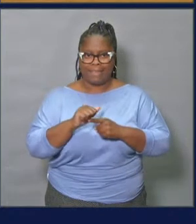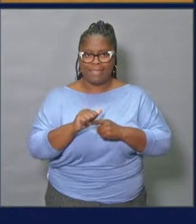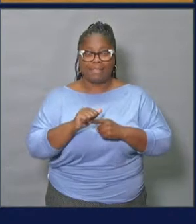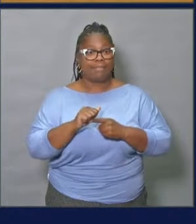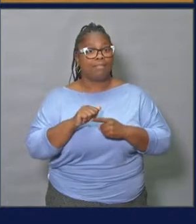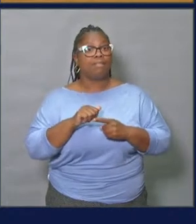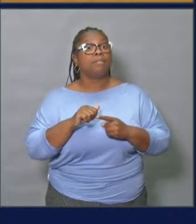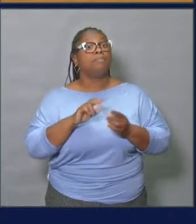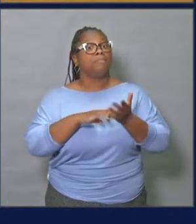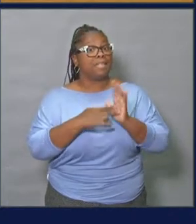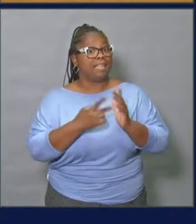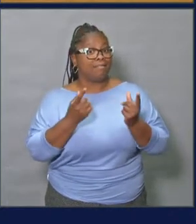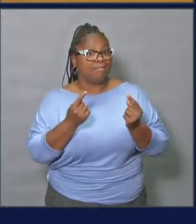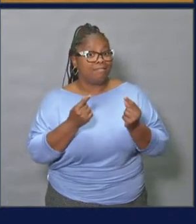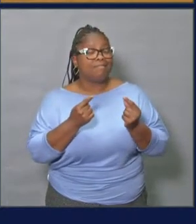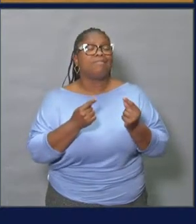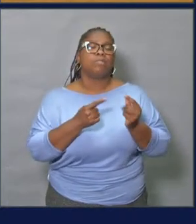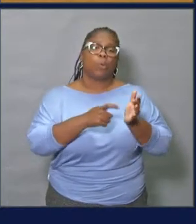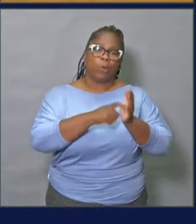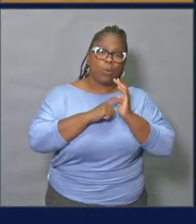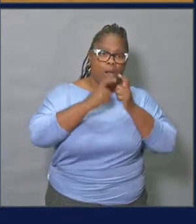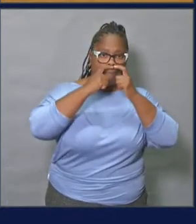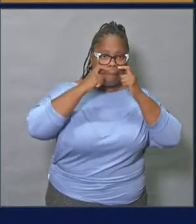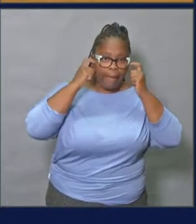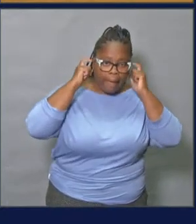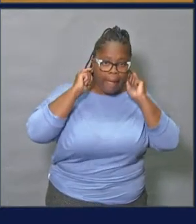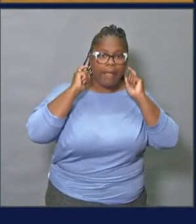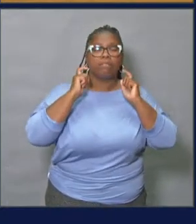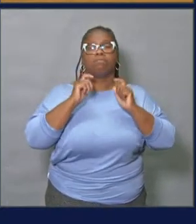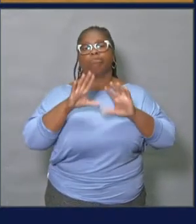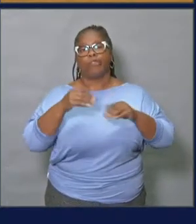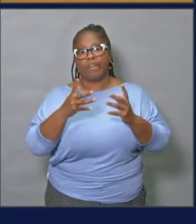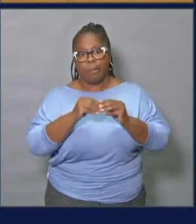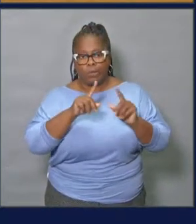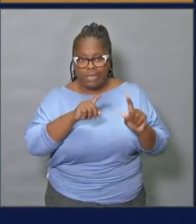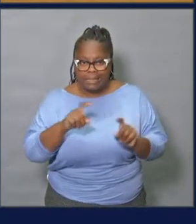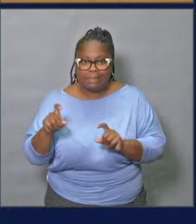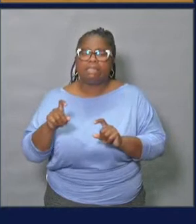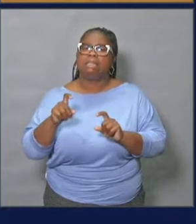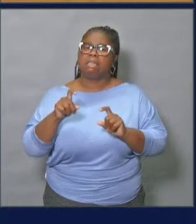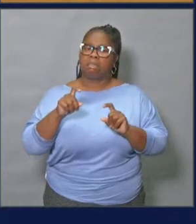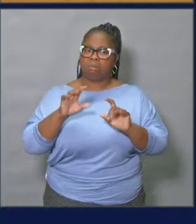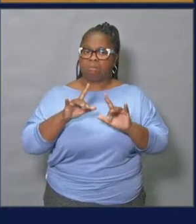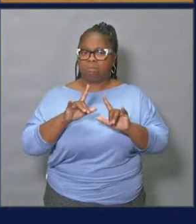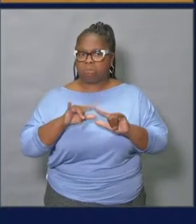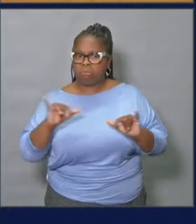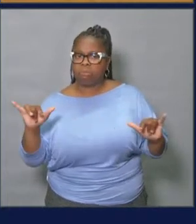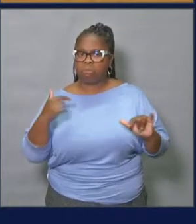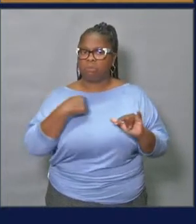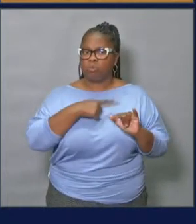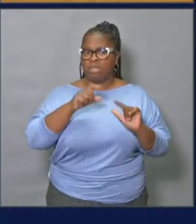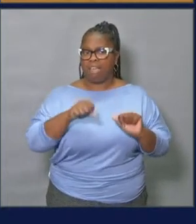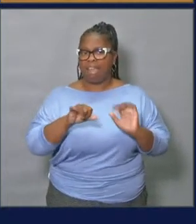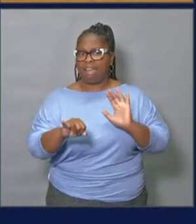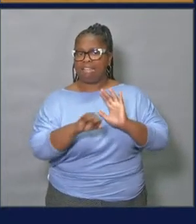everyone, and really making sure that there's more testing going on so that we're able to identify any asymptomatic spread